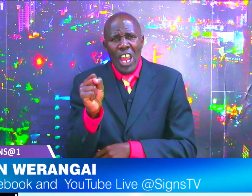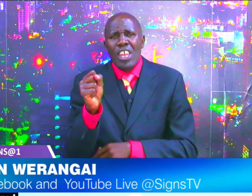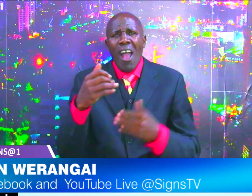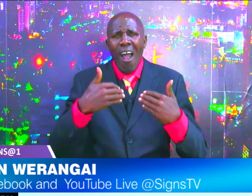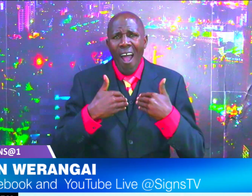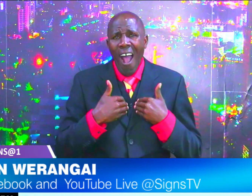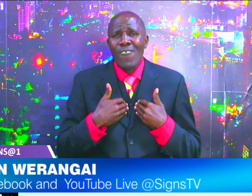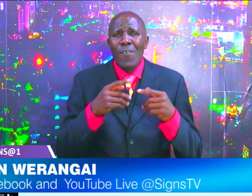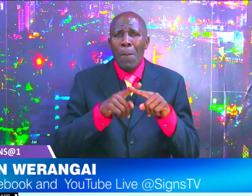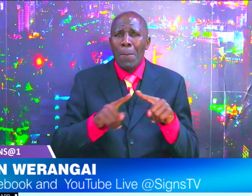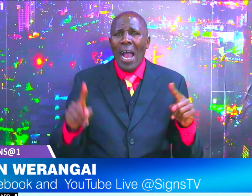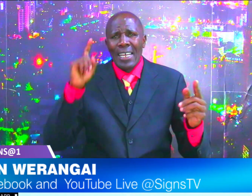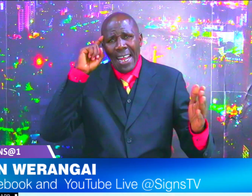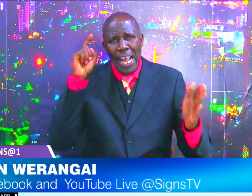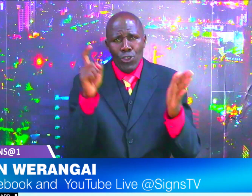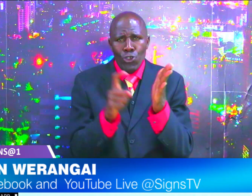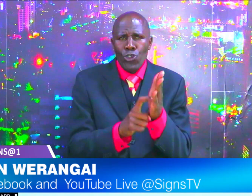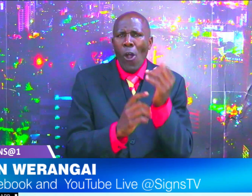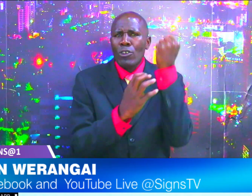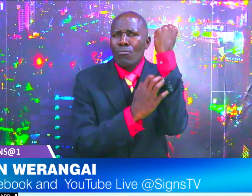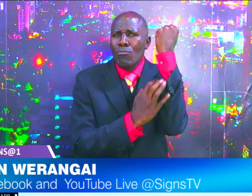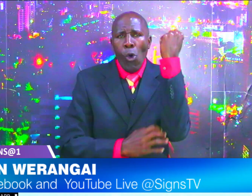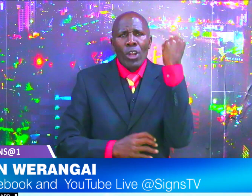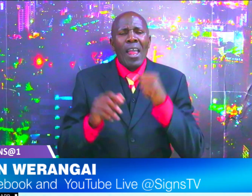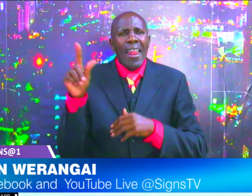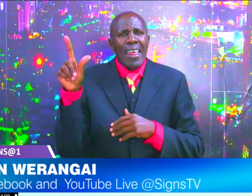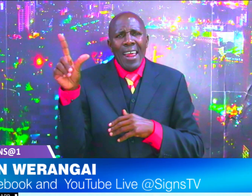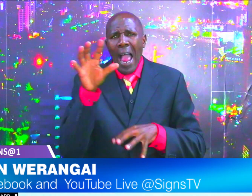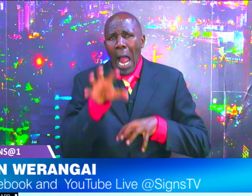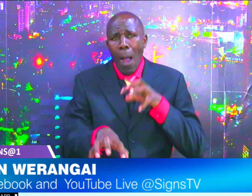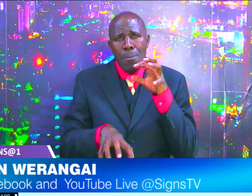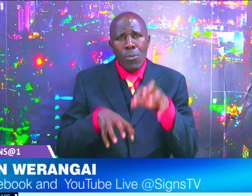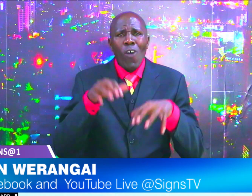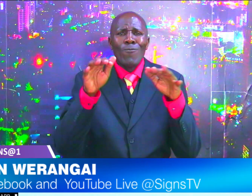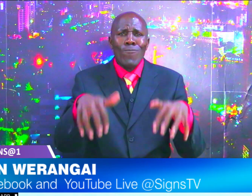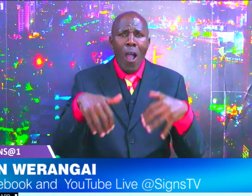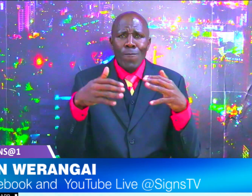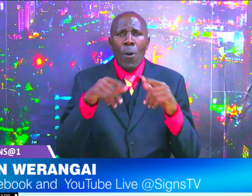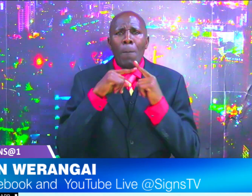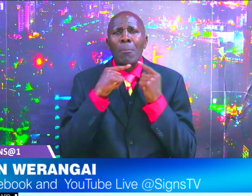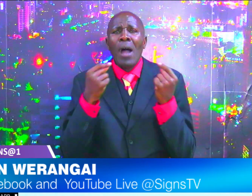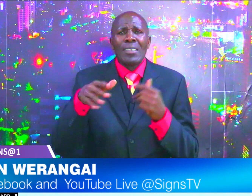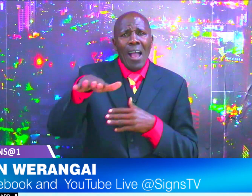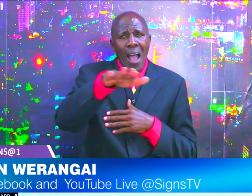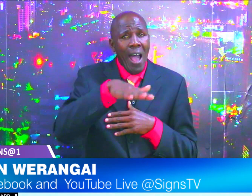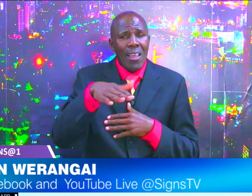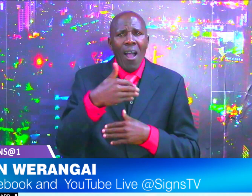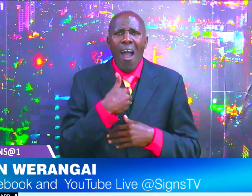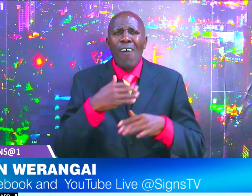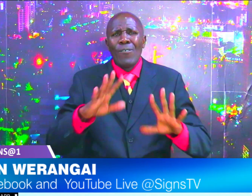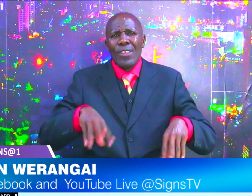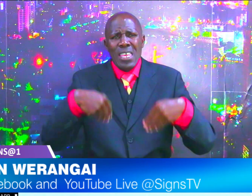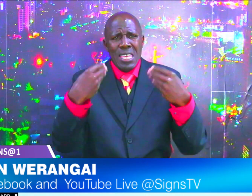Ruto's bottom-up economic model. The permanent secretaries have, however, noted their